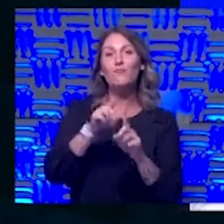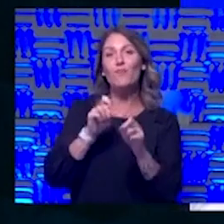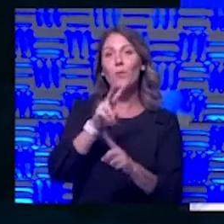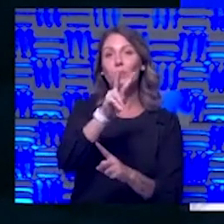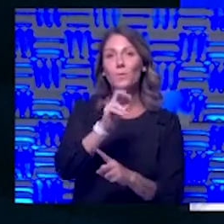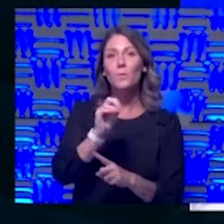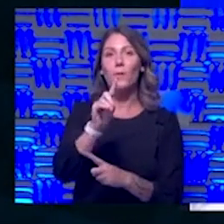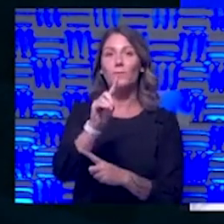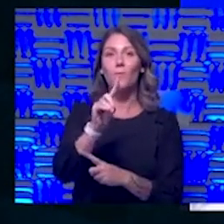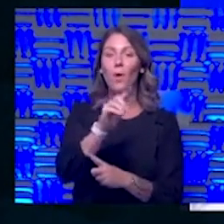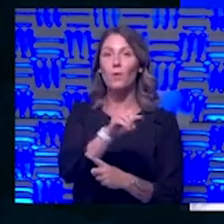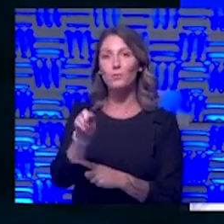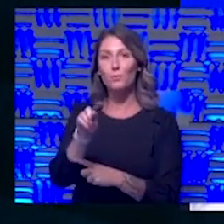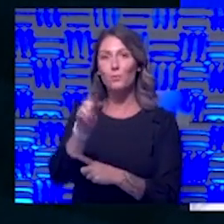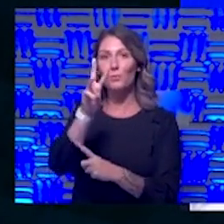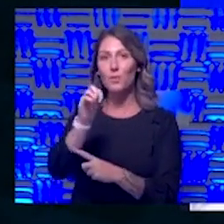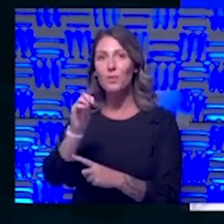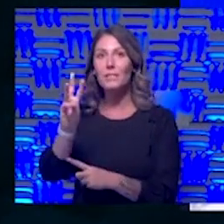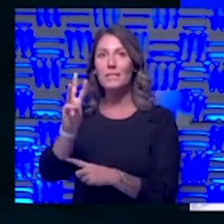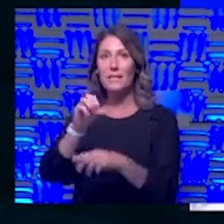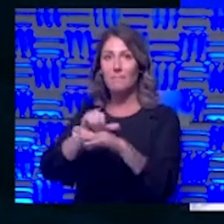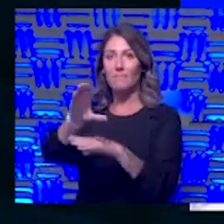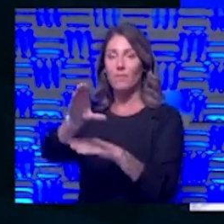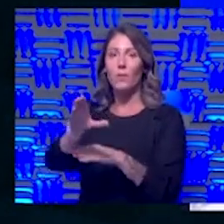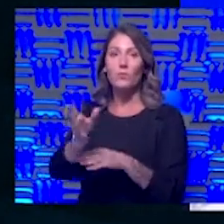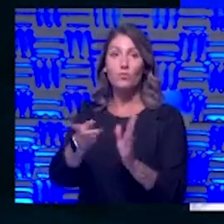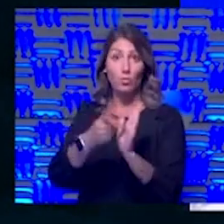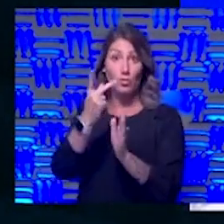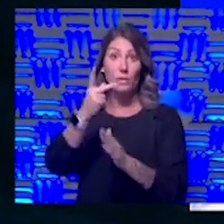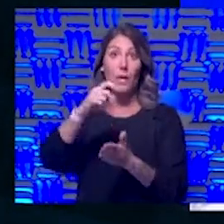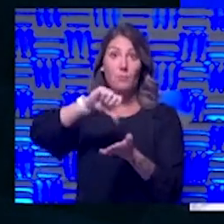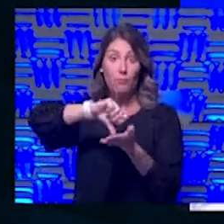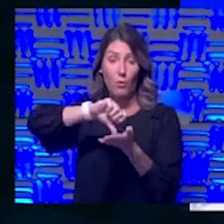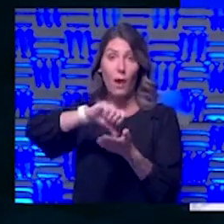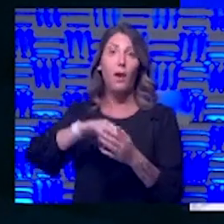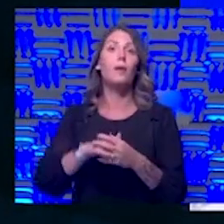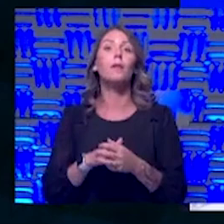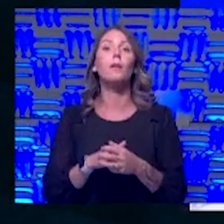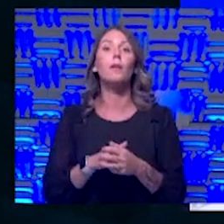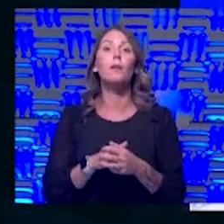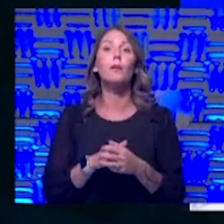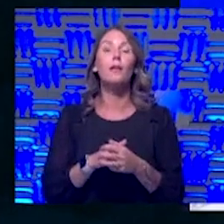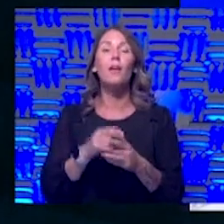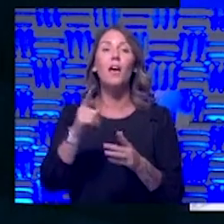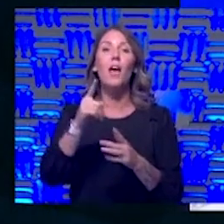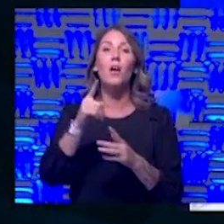2006. Deployed twice to Iraq. I was a crew chief on a